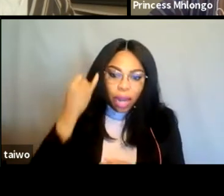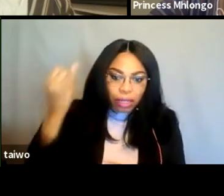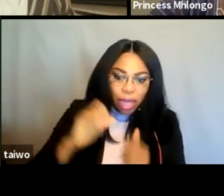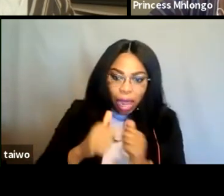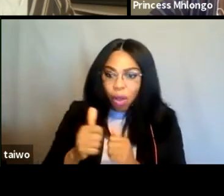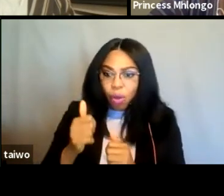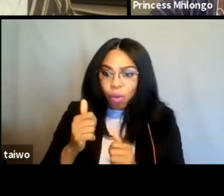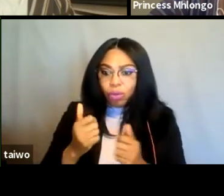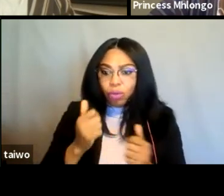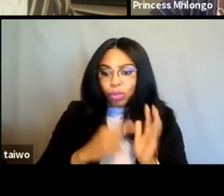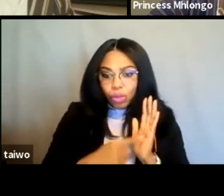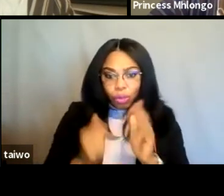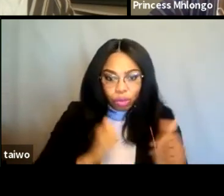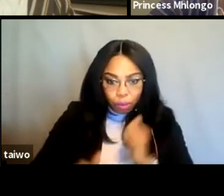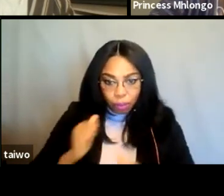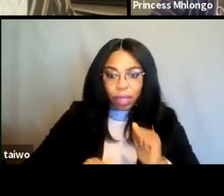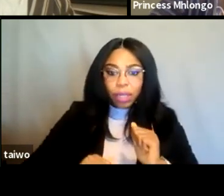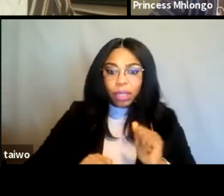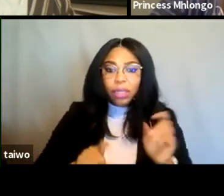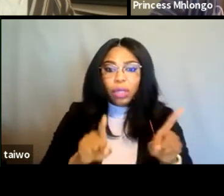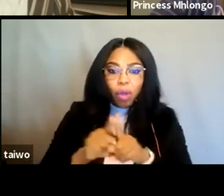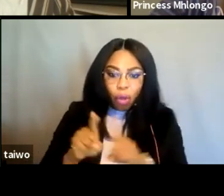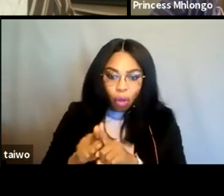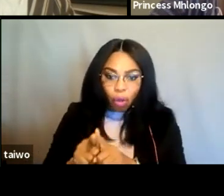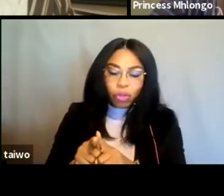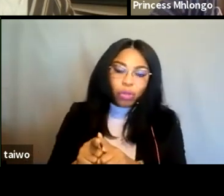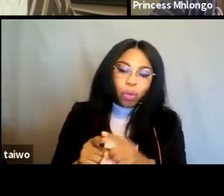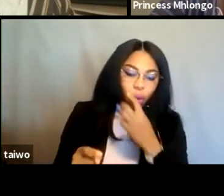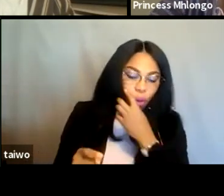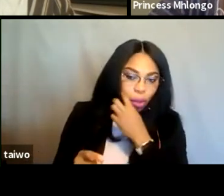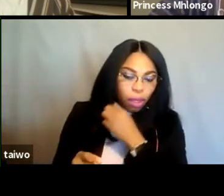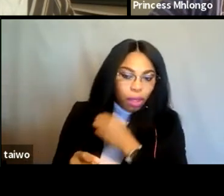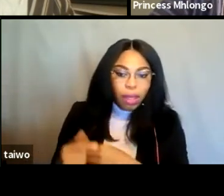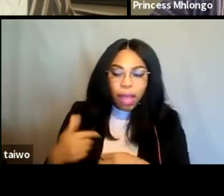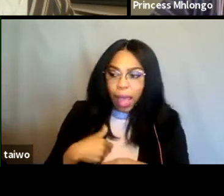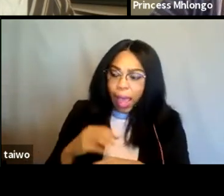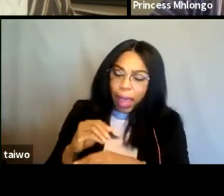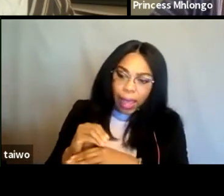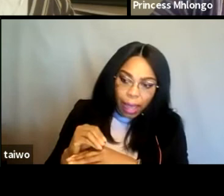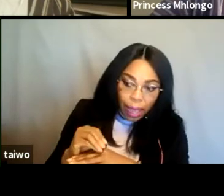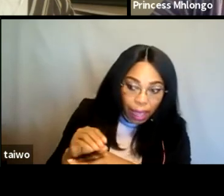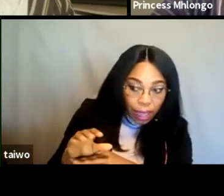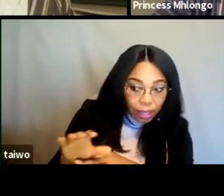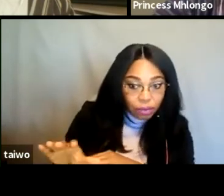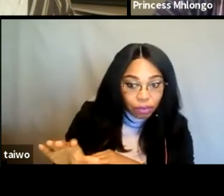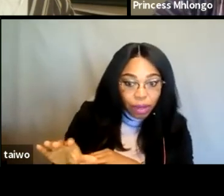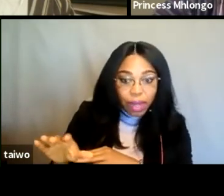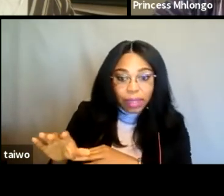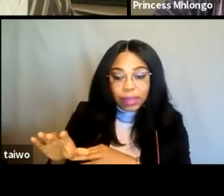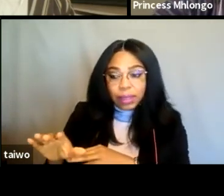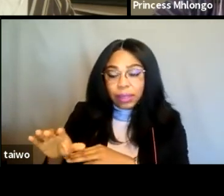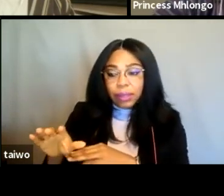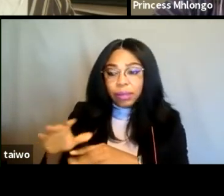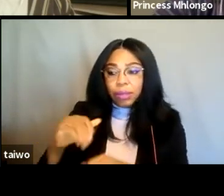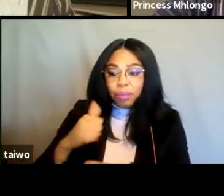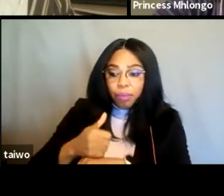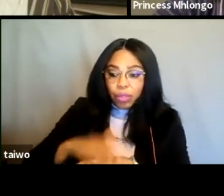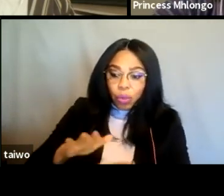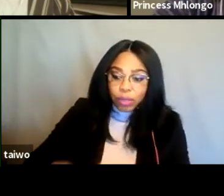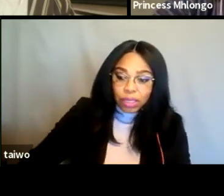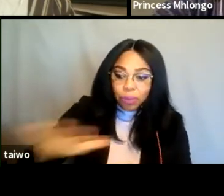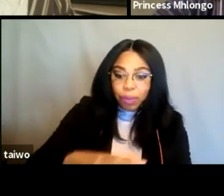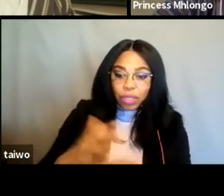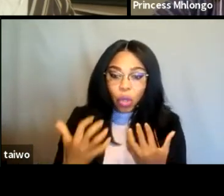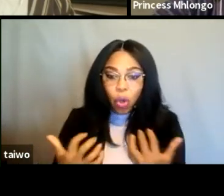be. And also I'm also a stage manager. So I just advise based on space, based on